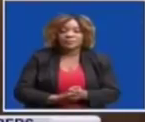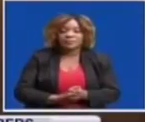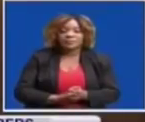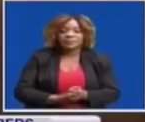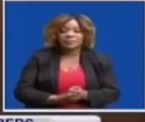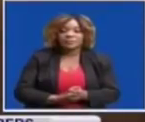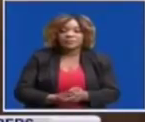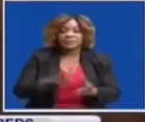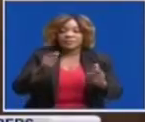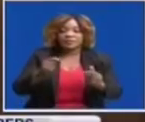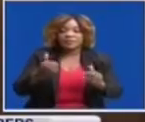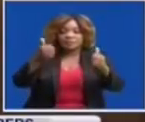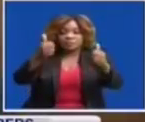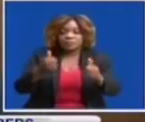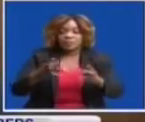most practical way